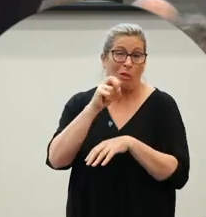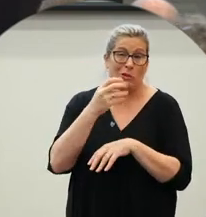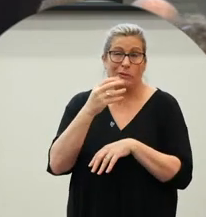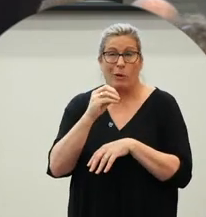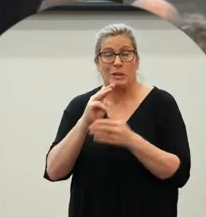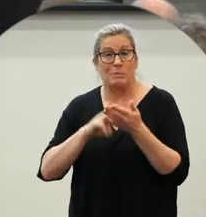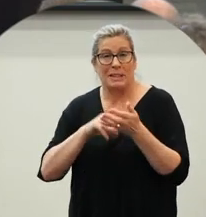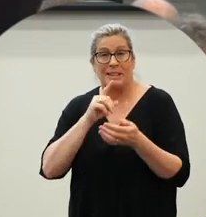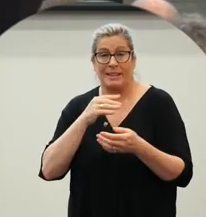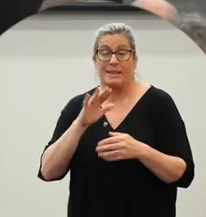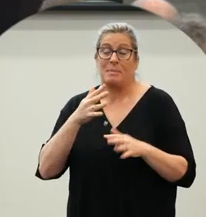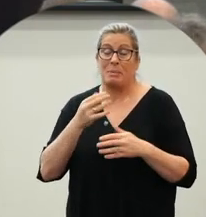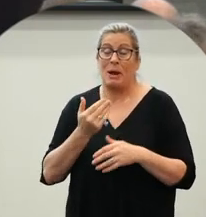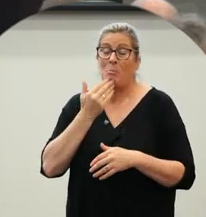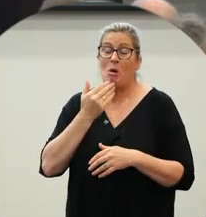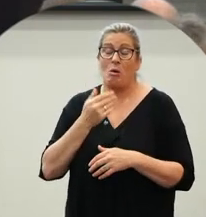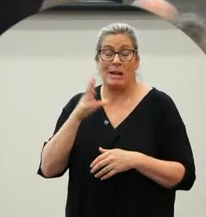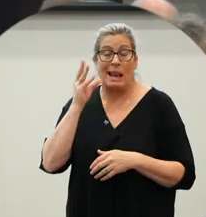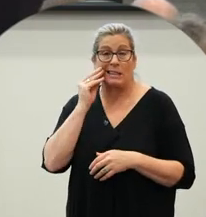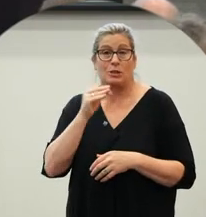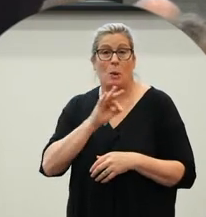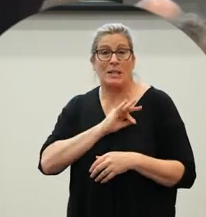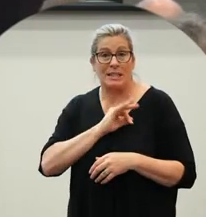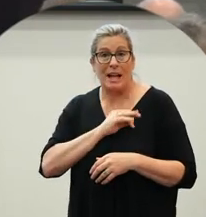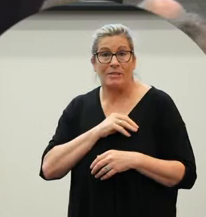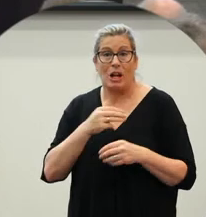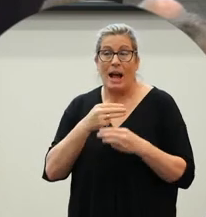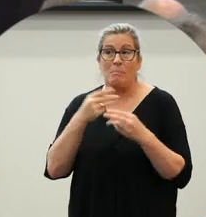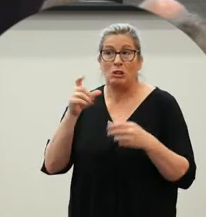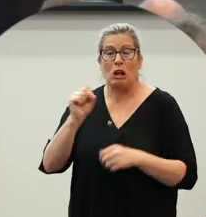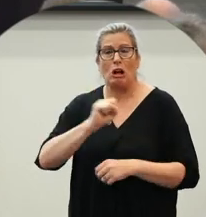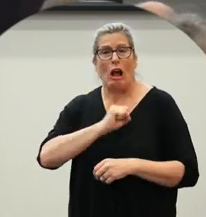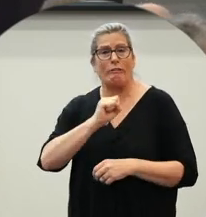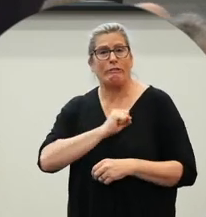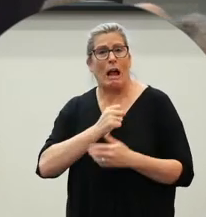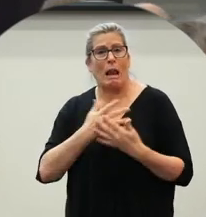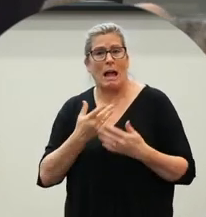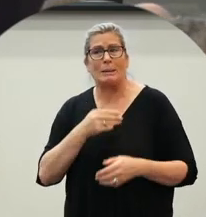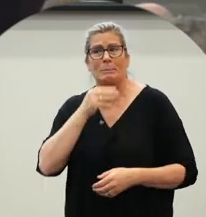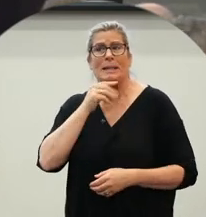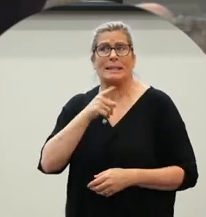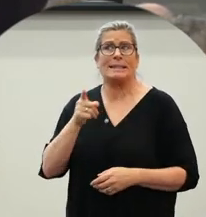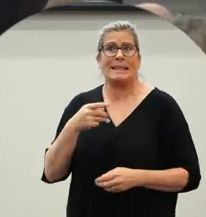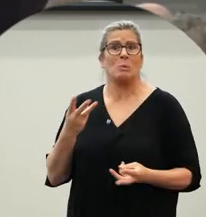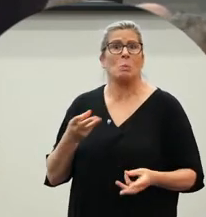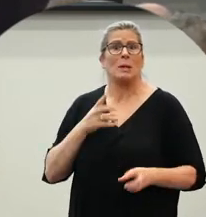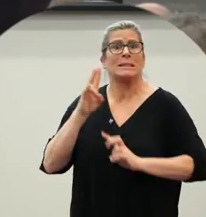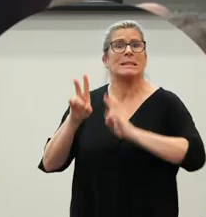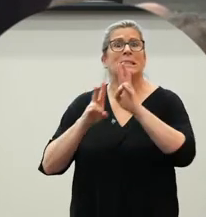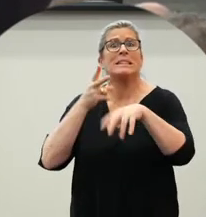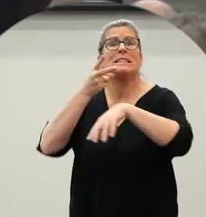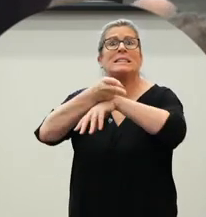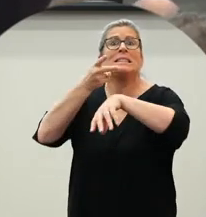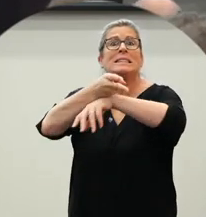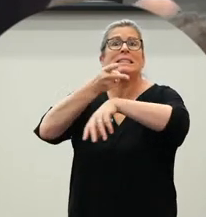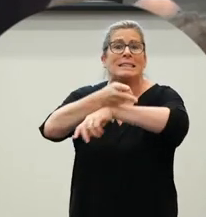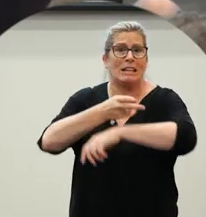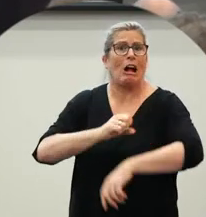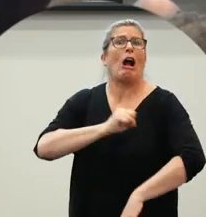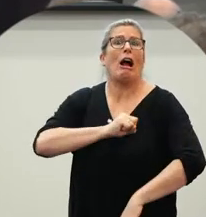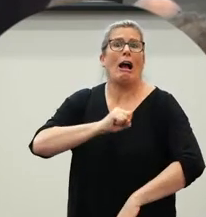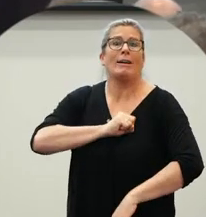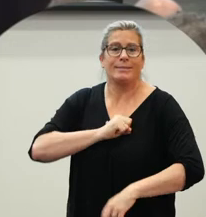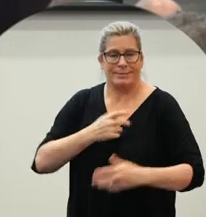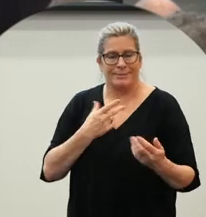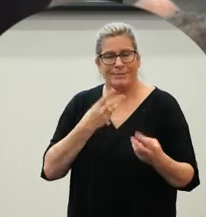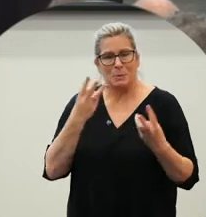get listening to ourselves or how much coughing is going on in the audience. If there's a lot, we'll take that as a hint that you want to get in and ask a question